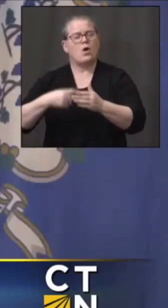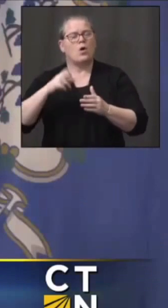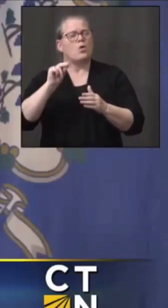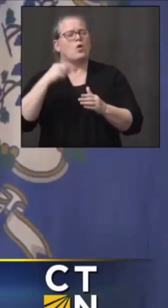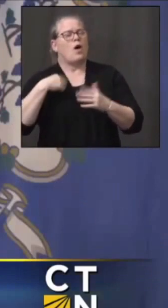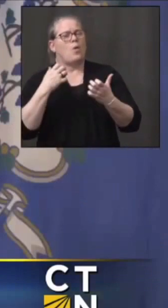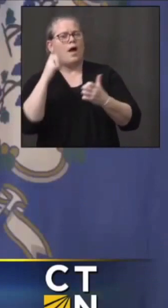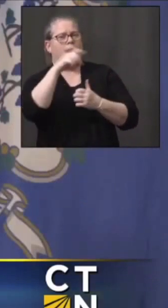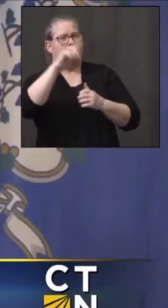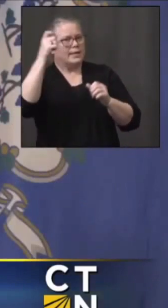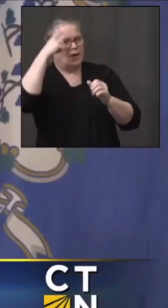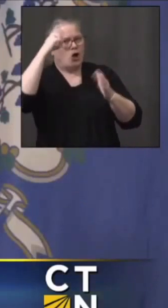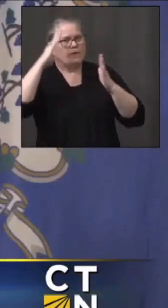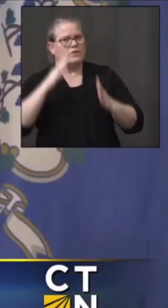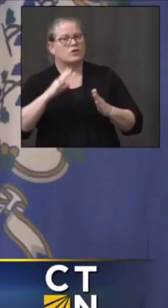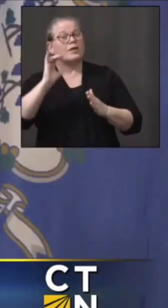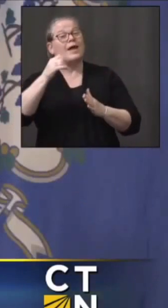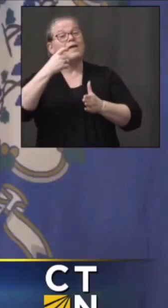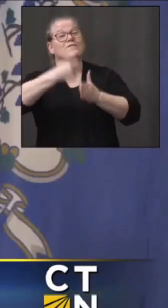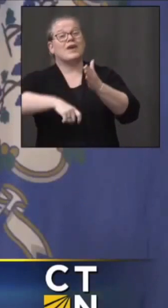no.